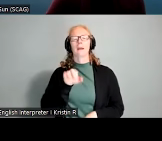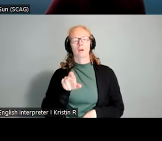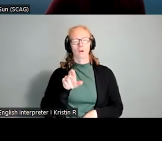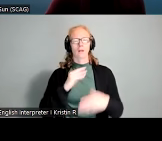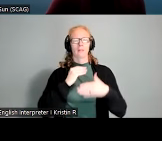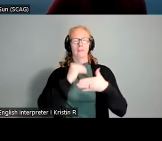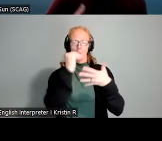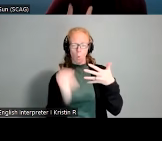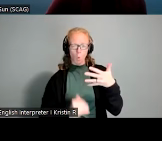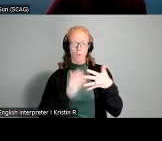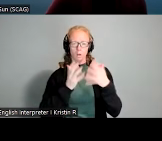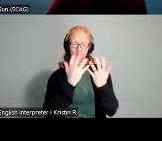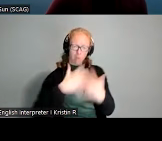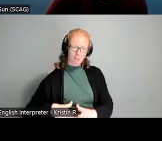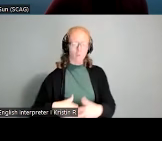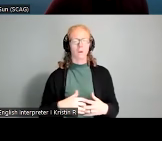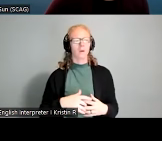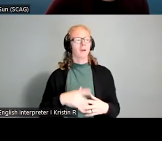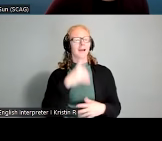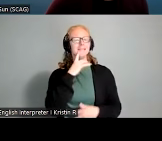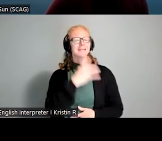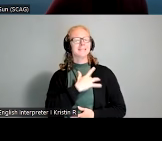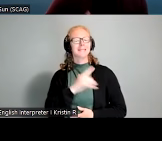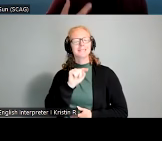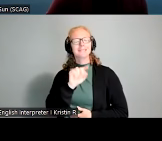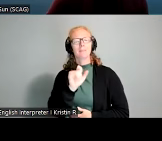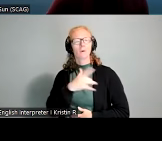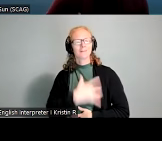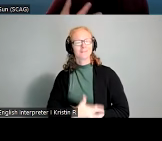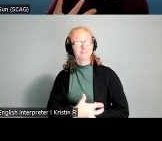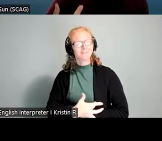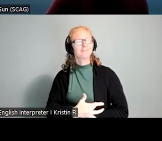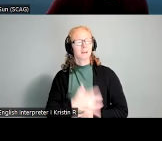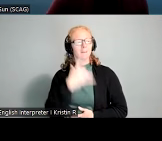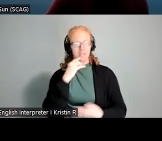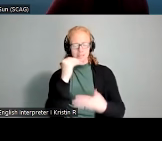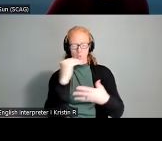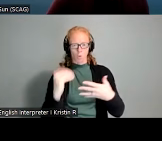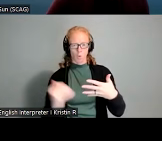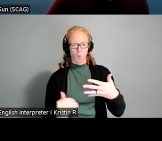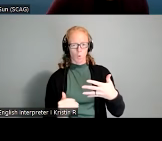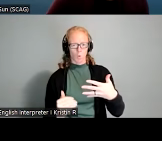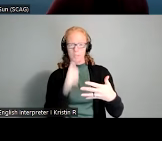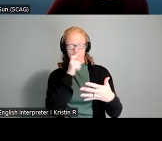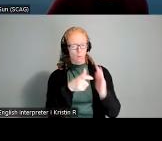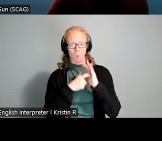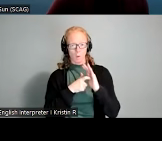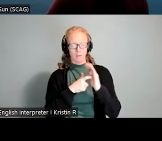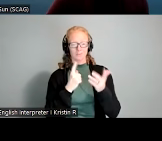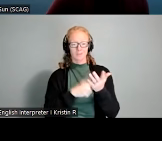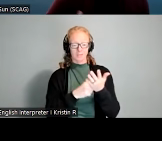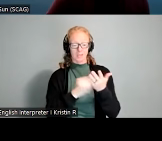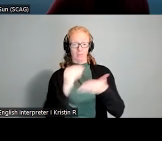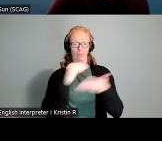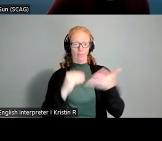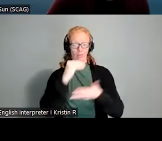flow. The reason I emphasize the word typical is the order and that the flow is not required in the SQL,